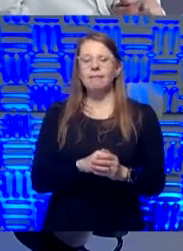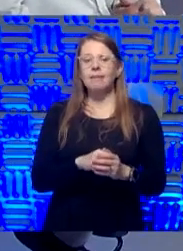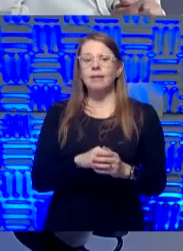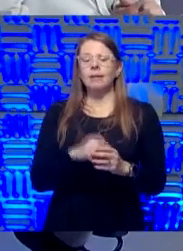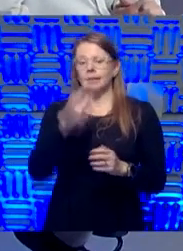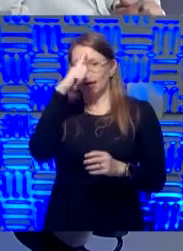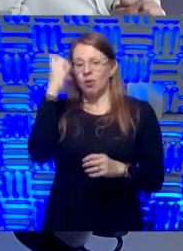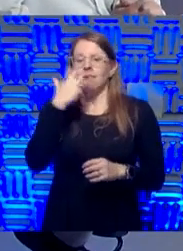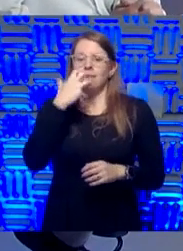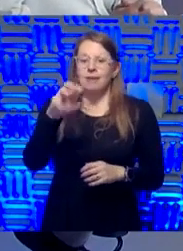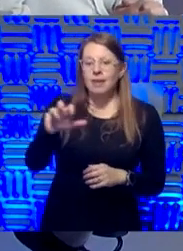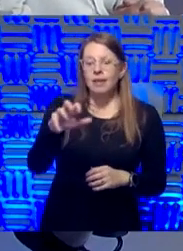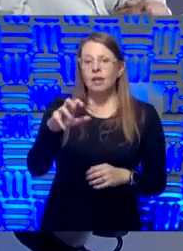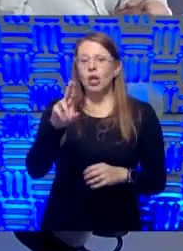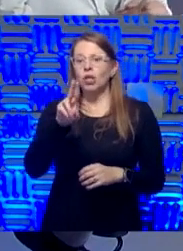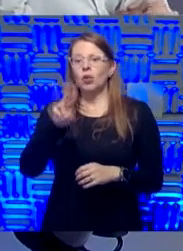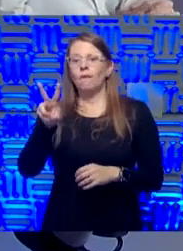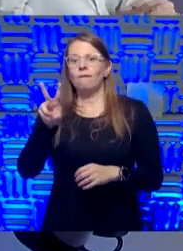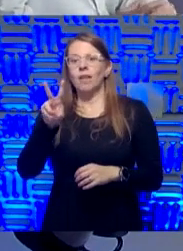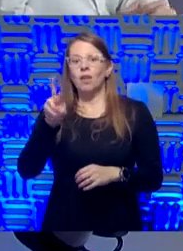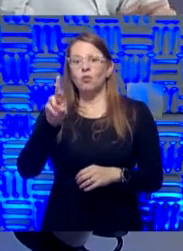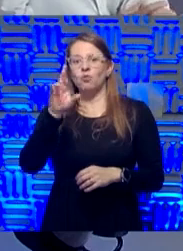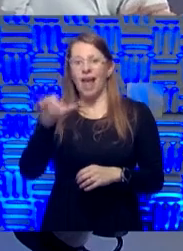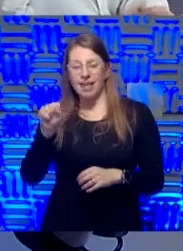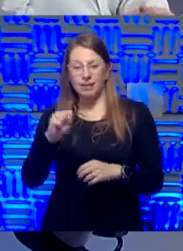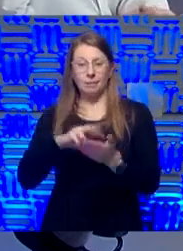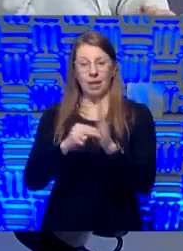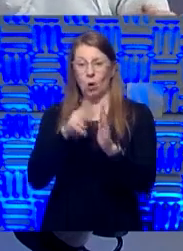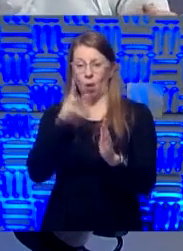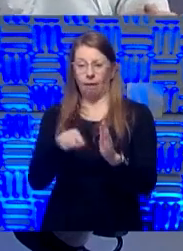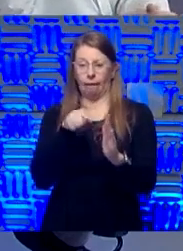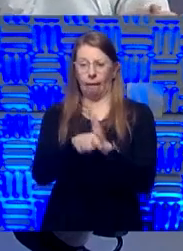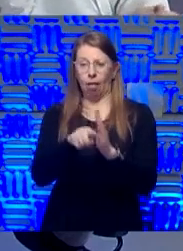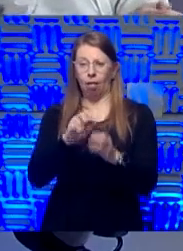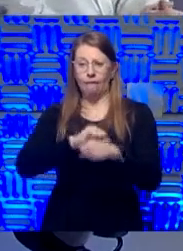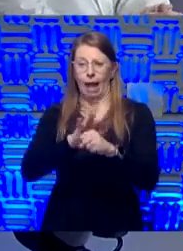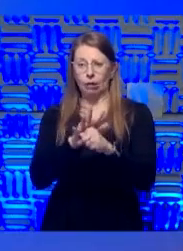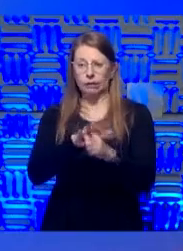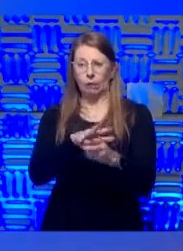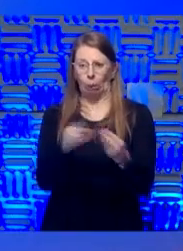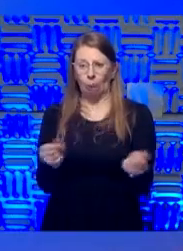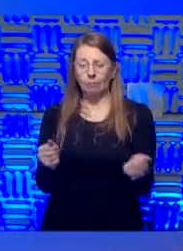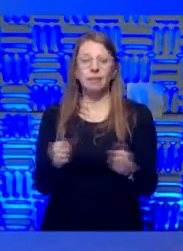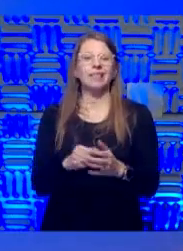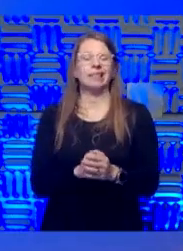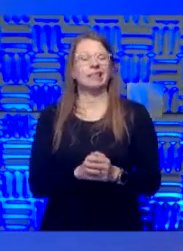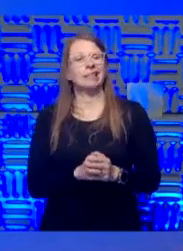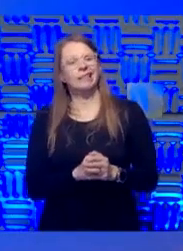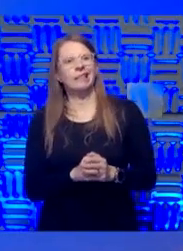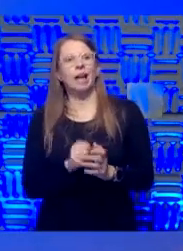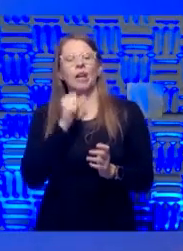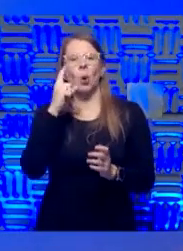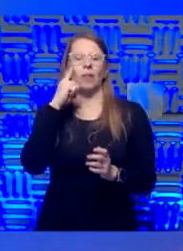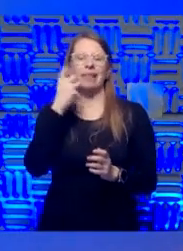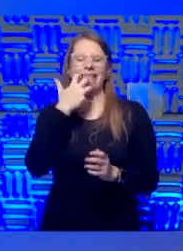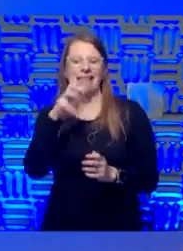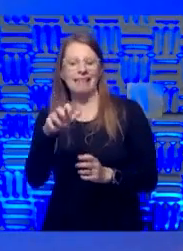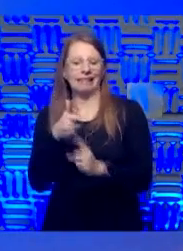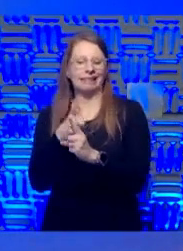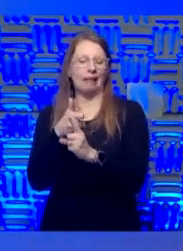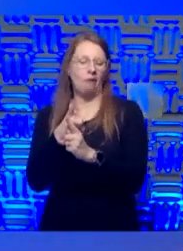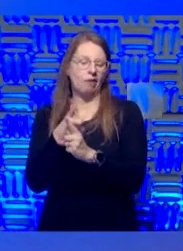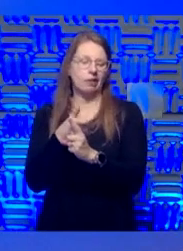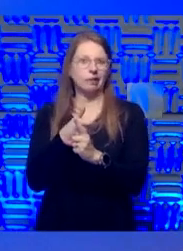playing sports outside safer? Going to kill that virus? Yeah, kill it, Dane. Let's go, man. Yeah. Tell us some Again, good news. I don't think that the heat